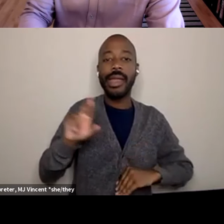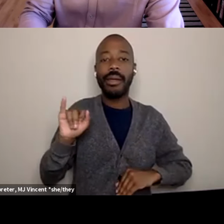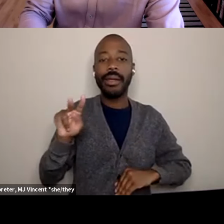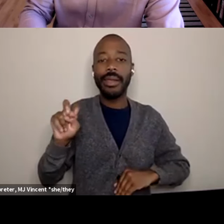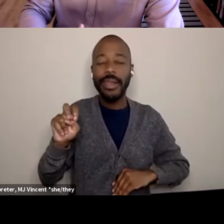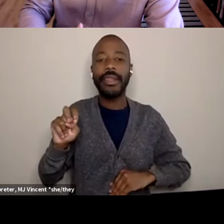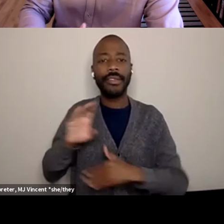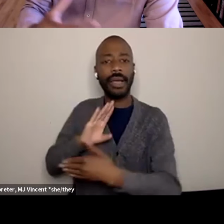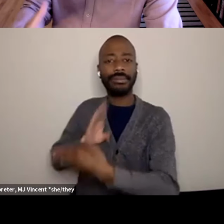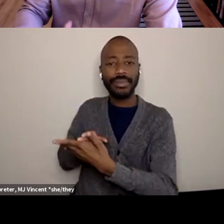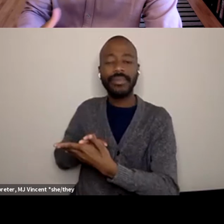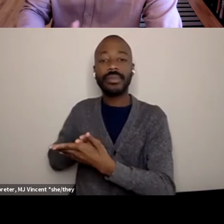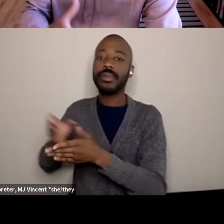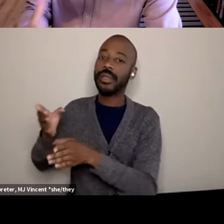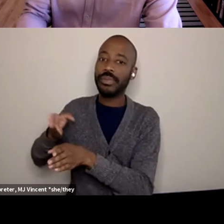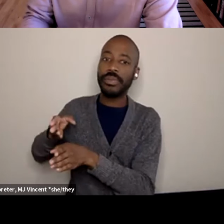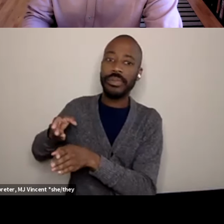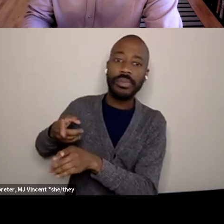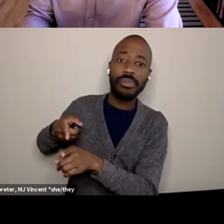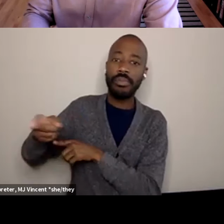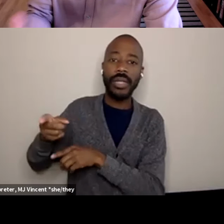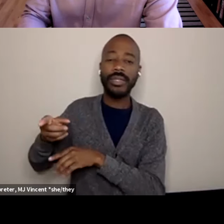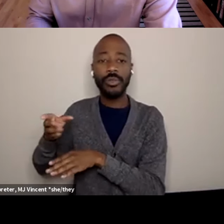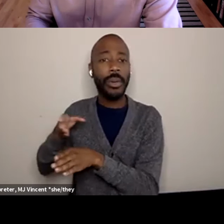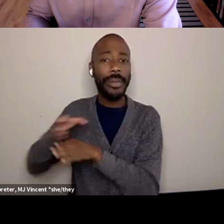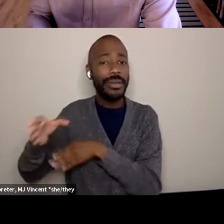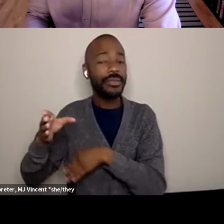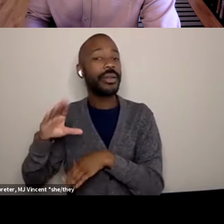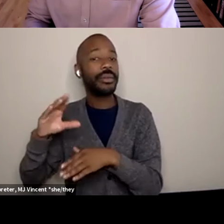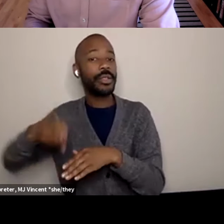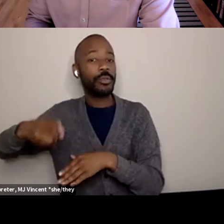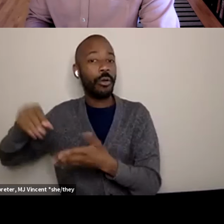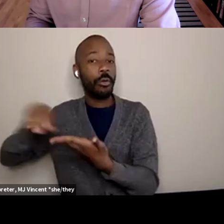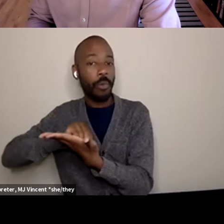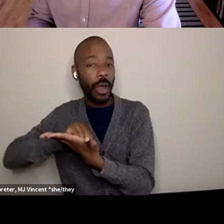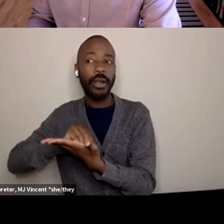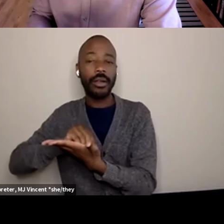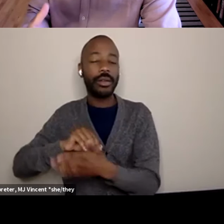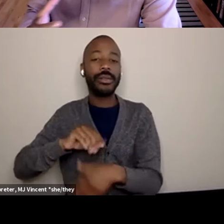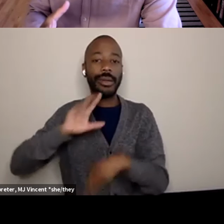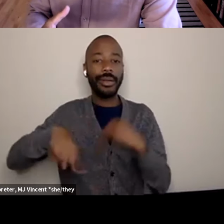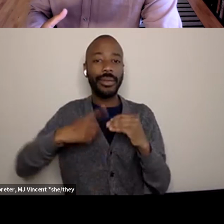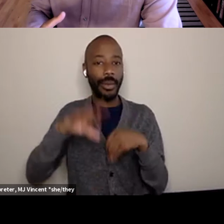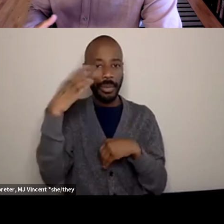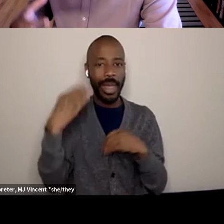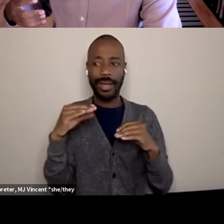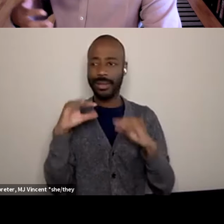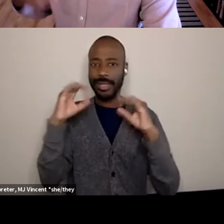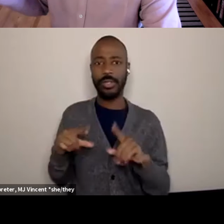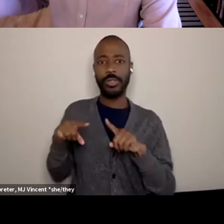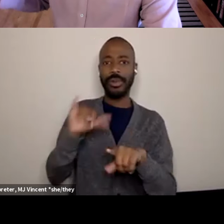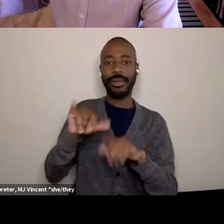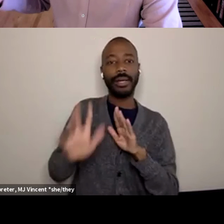would likely present in terms of Black teachers and what they were doing during this time period, right? So that's a little bit about how I'm